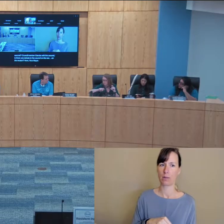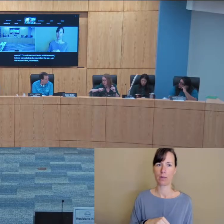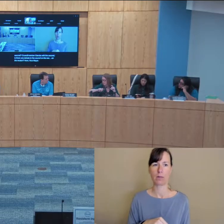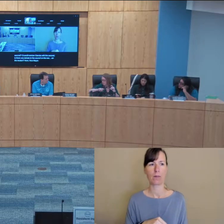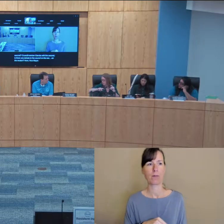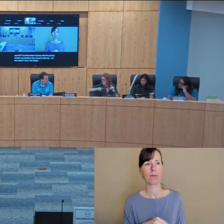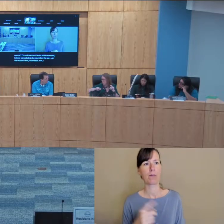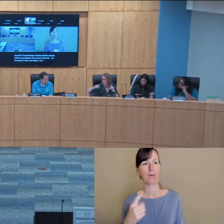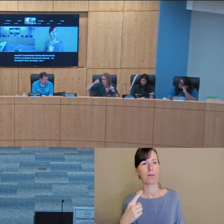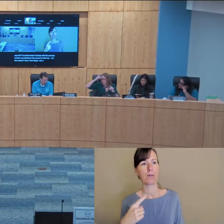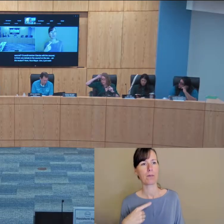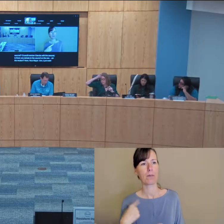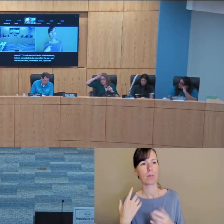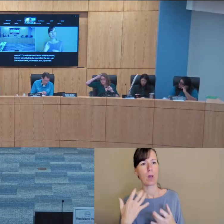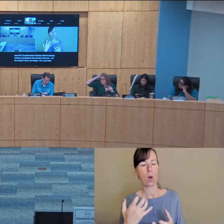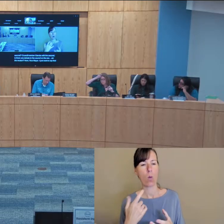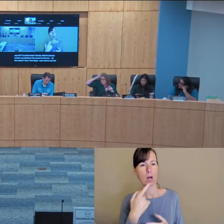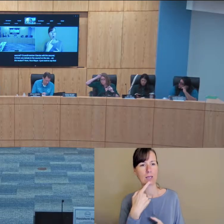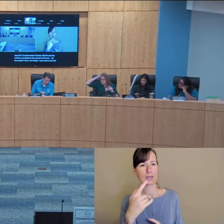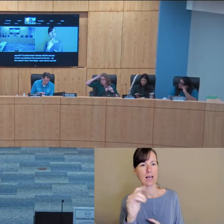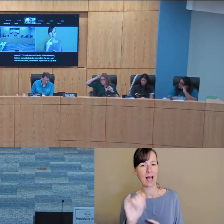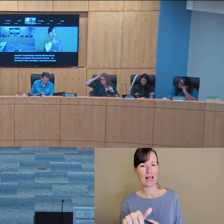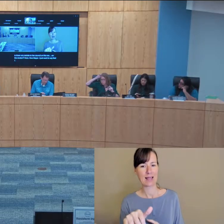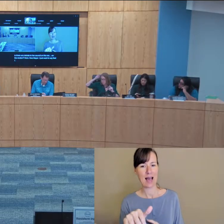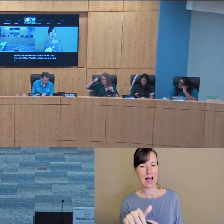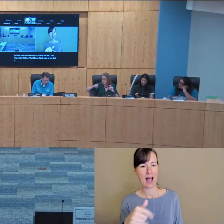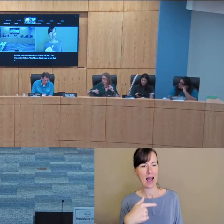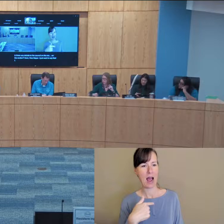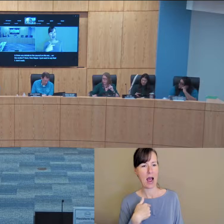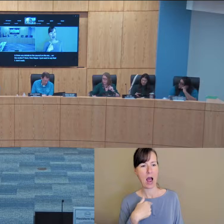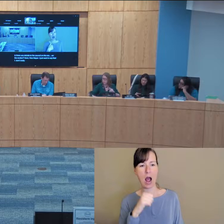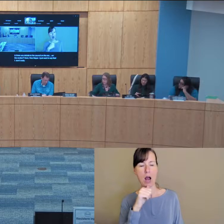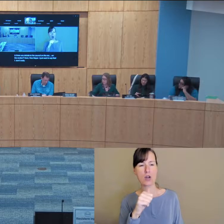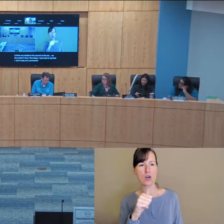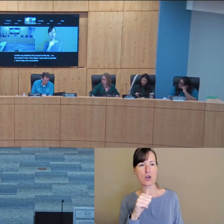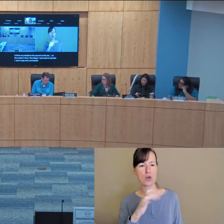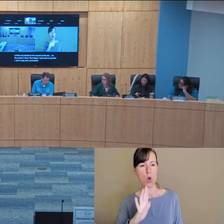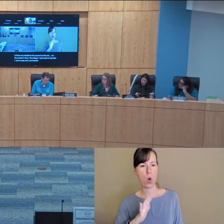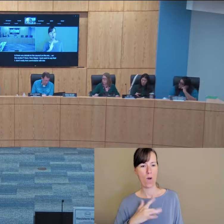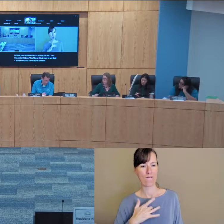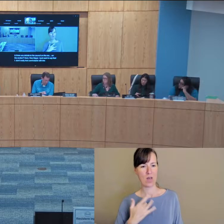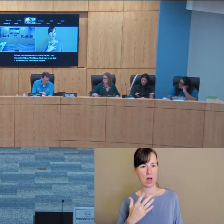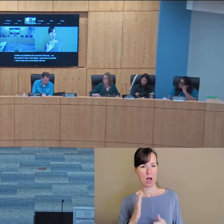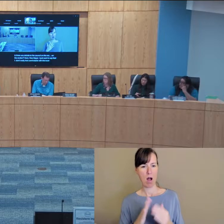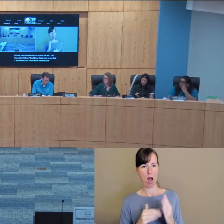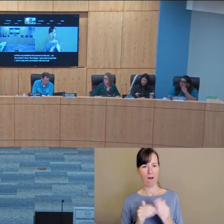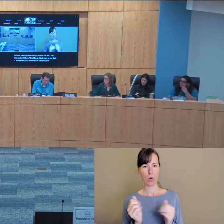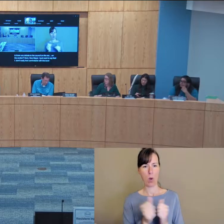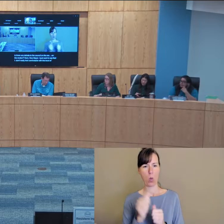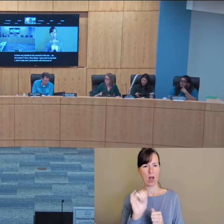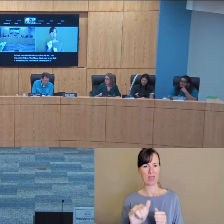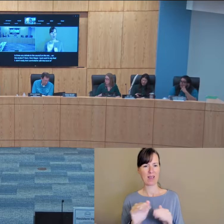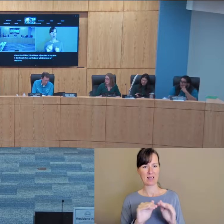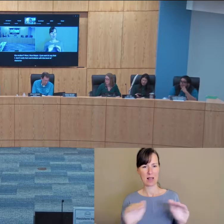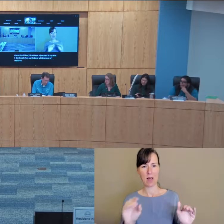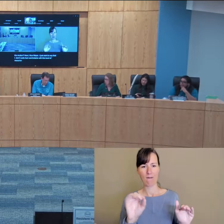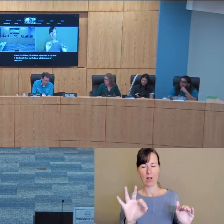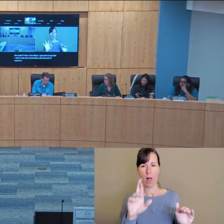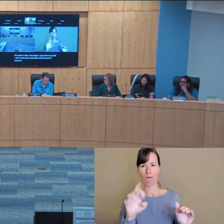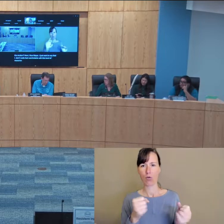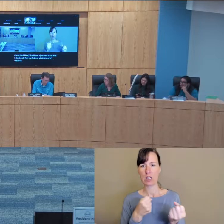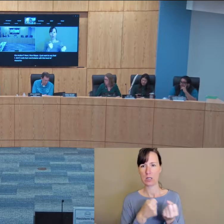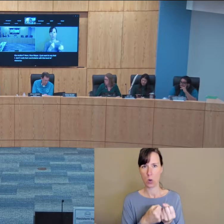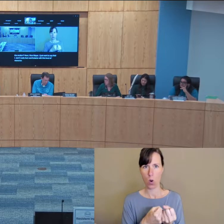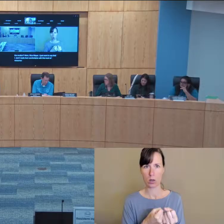I just want to say that I don't really feel comfortable with this level of resource